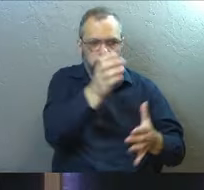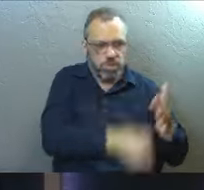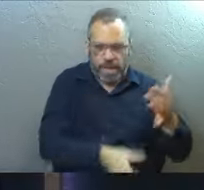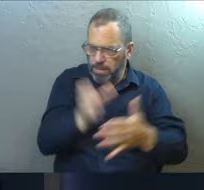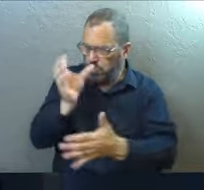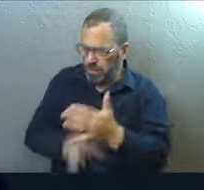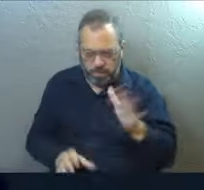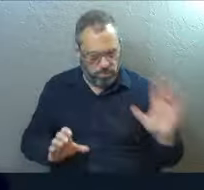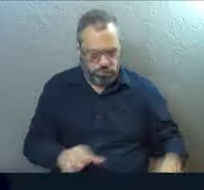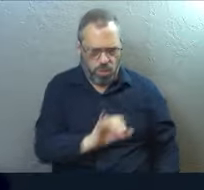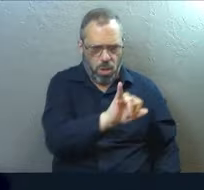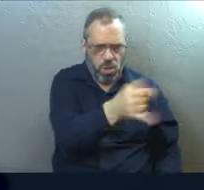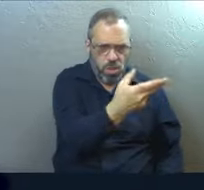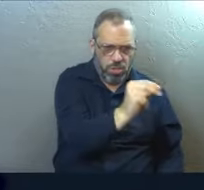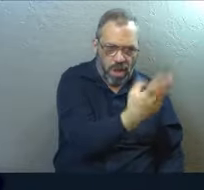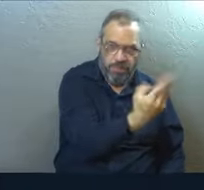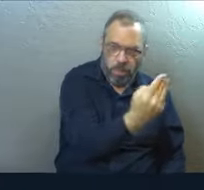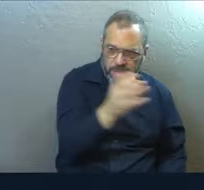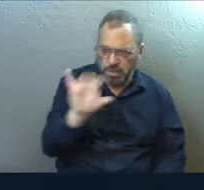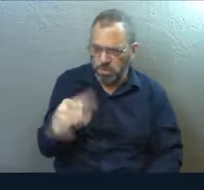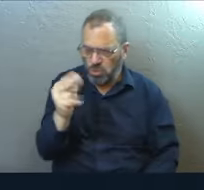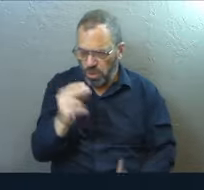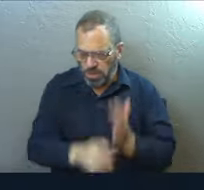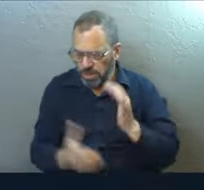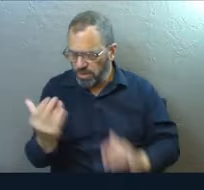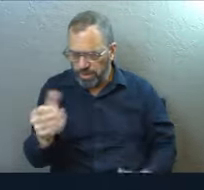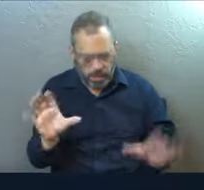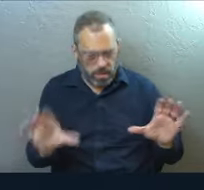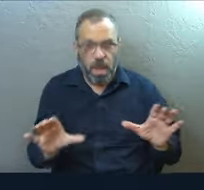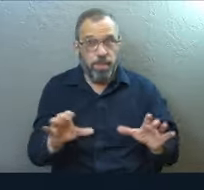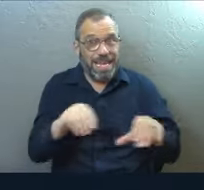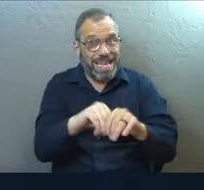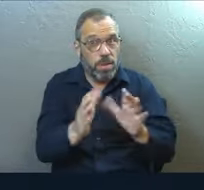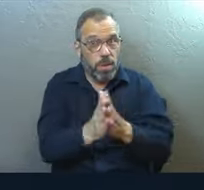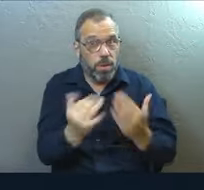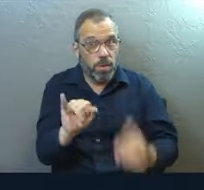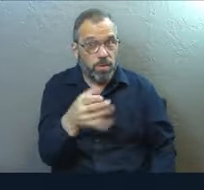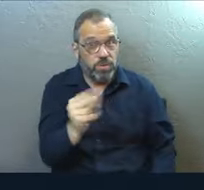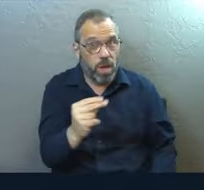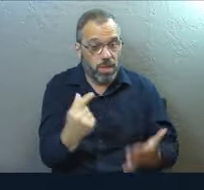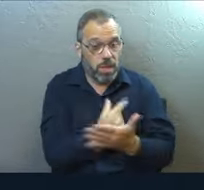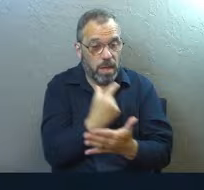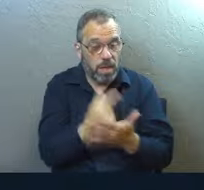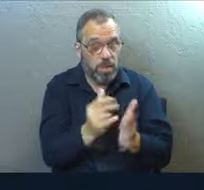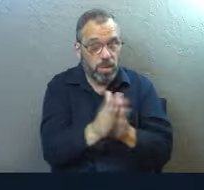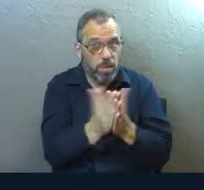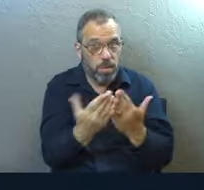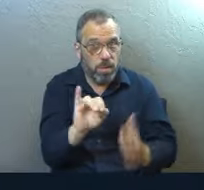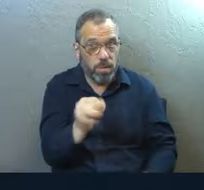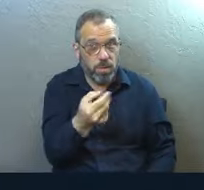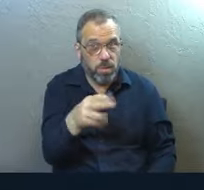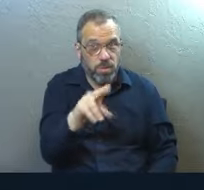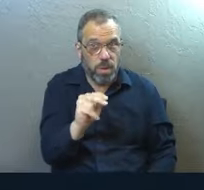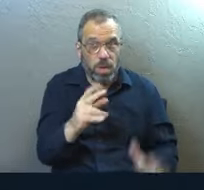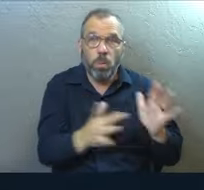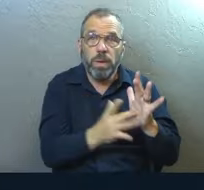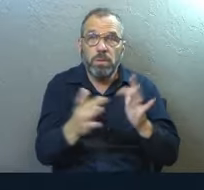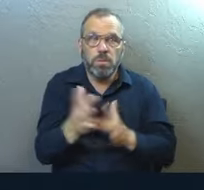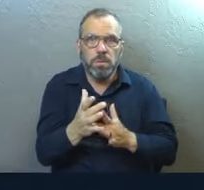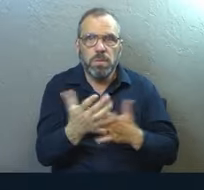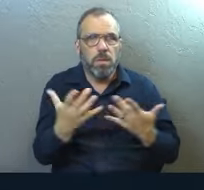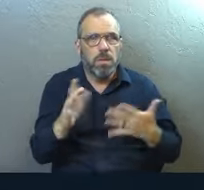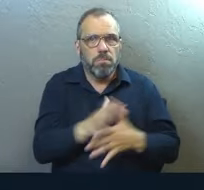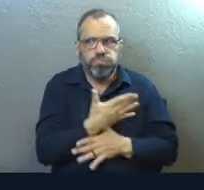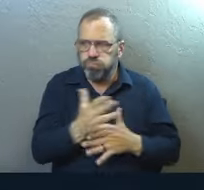so powerful within all the scripture, but you know, within John itself, that book, the Gospel of John. These are where Jesus starts